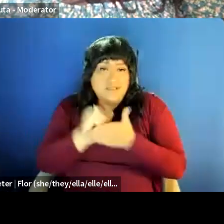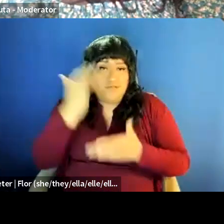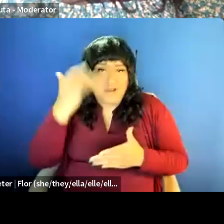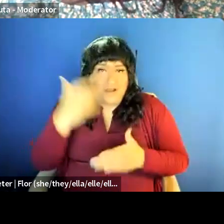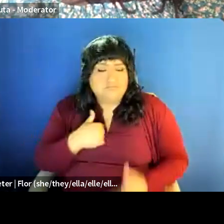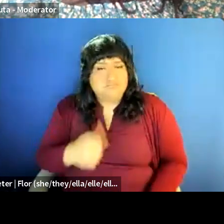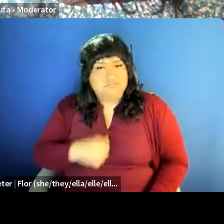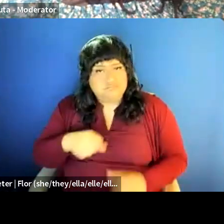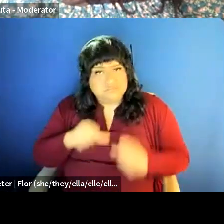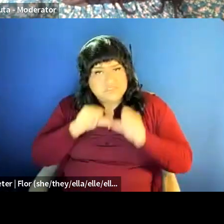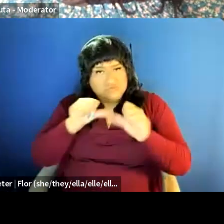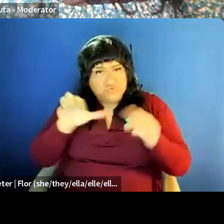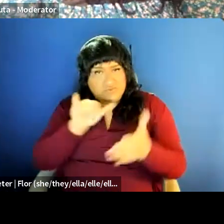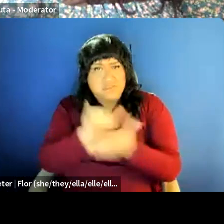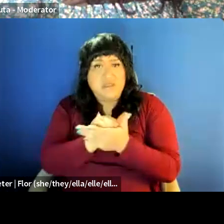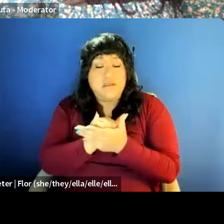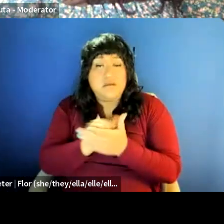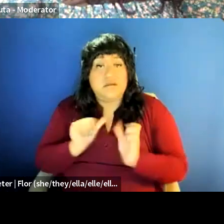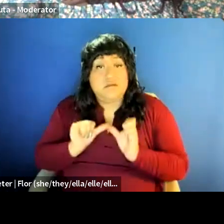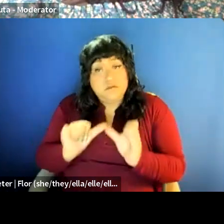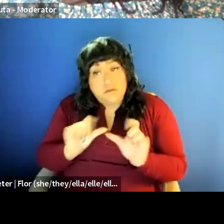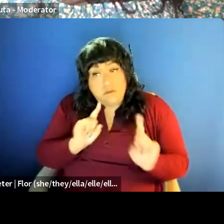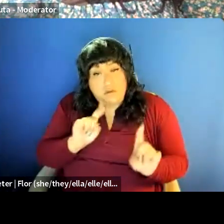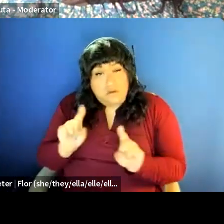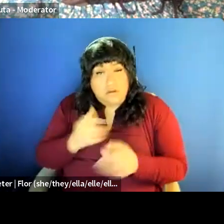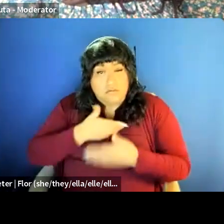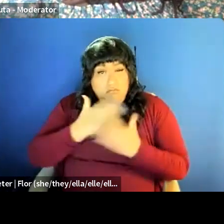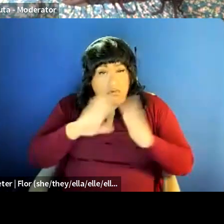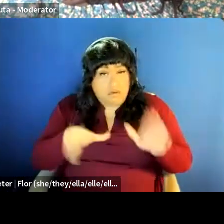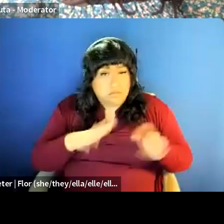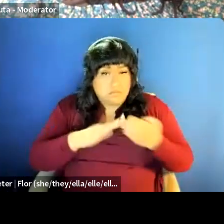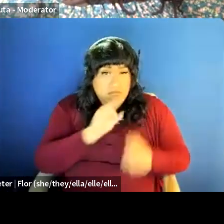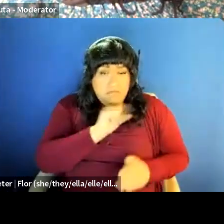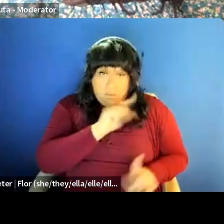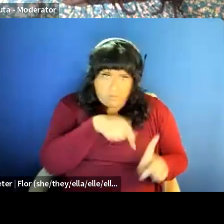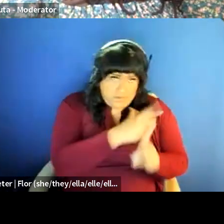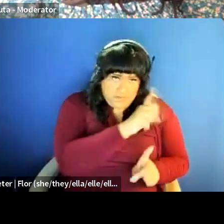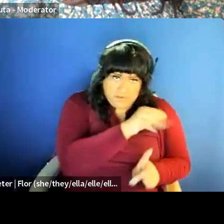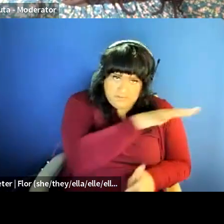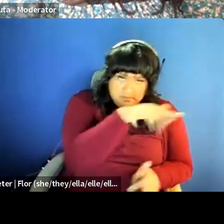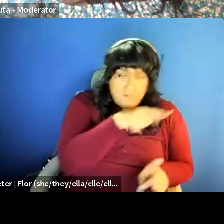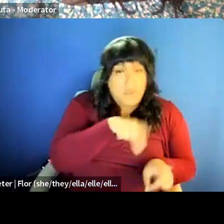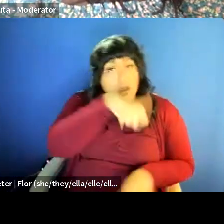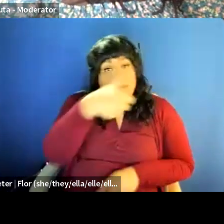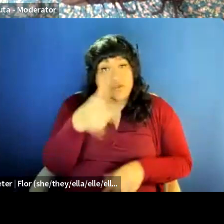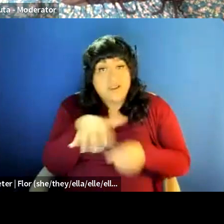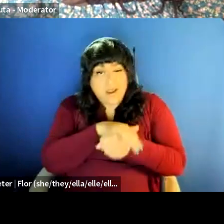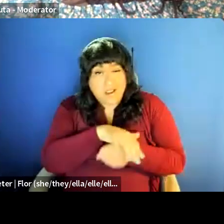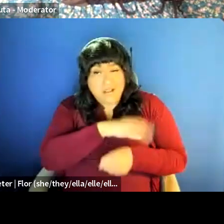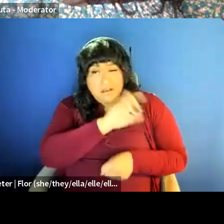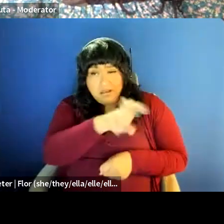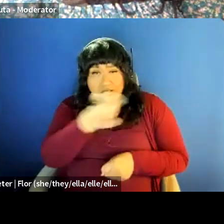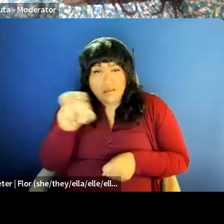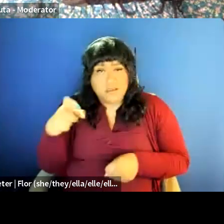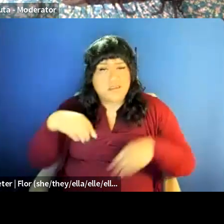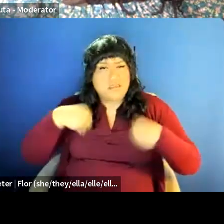do, is to go to unhoused communities, not just in Los Angeles, but other areas, and give them that venue, that platform where